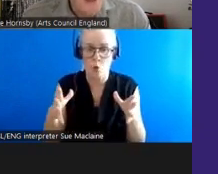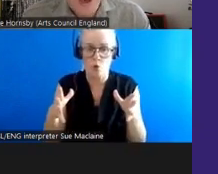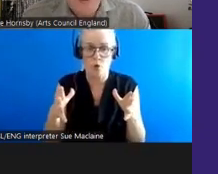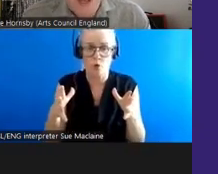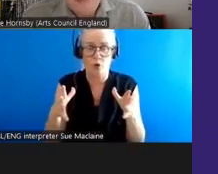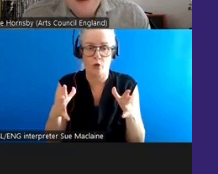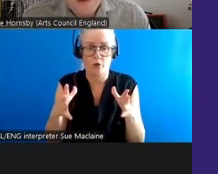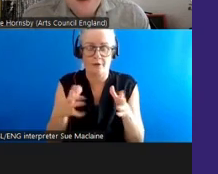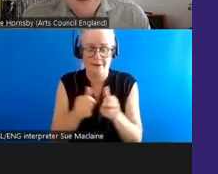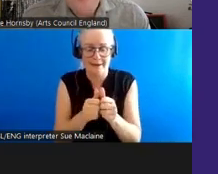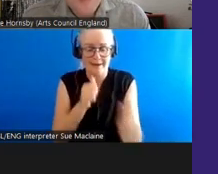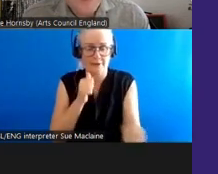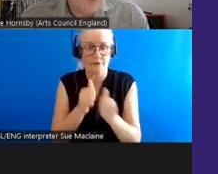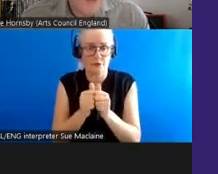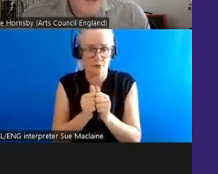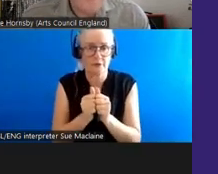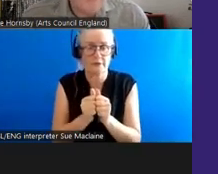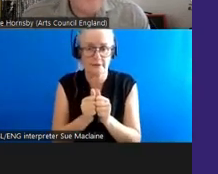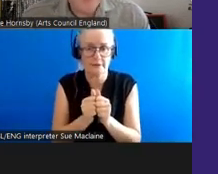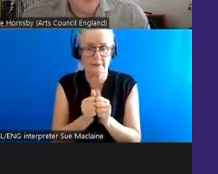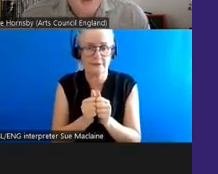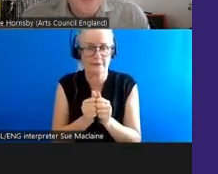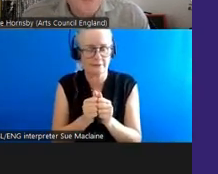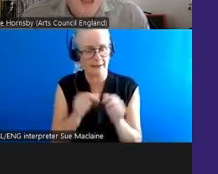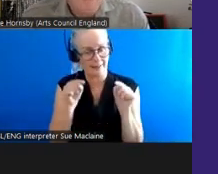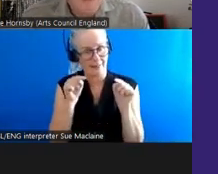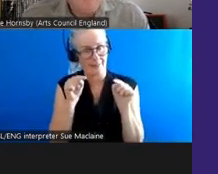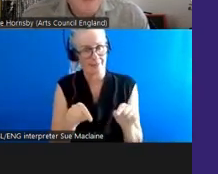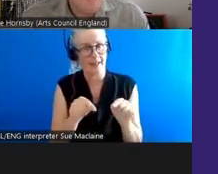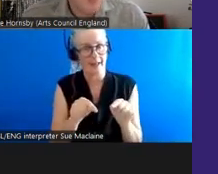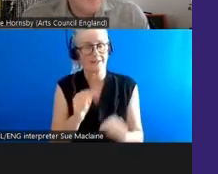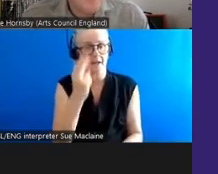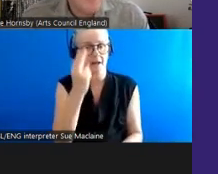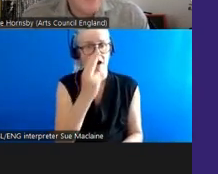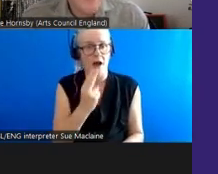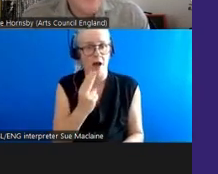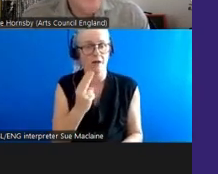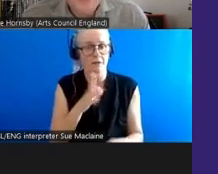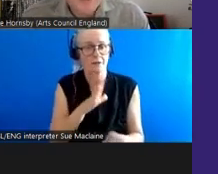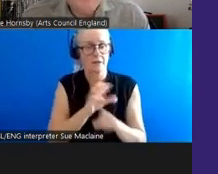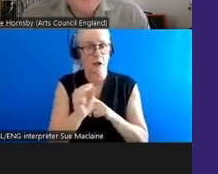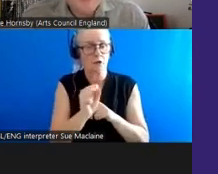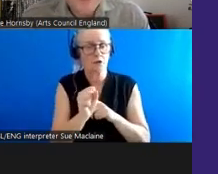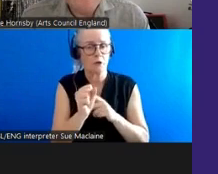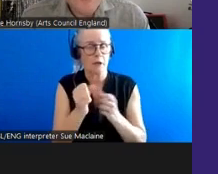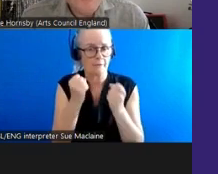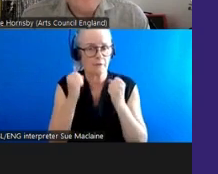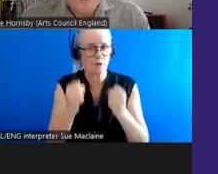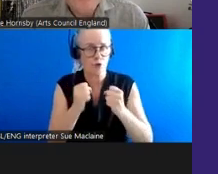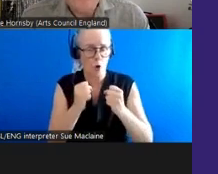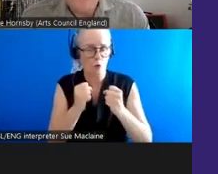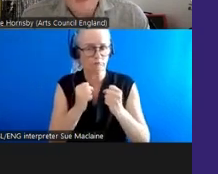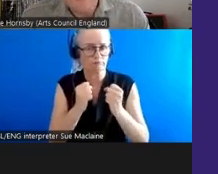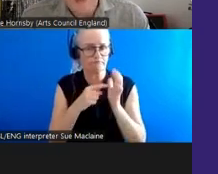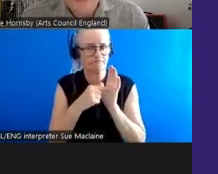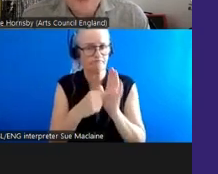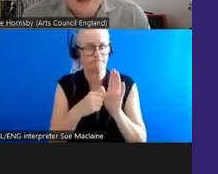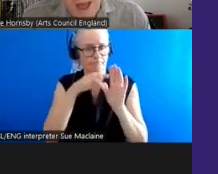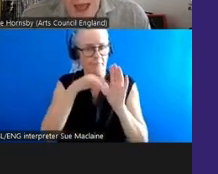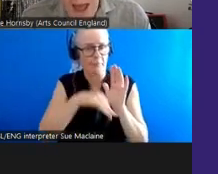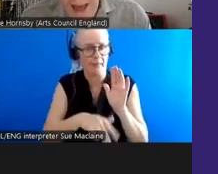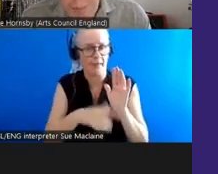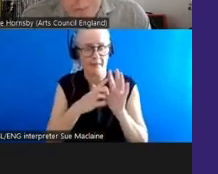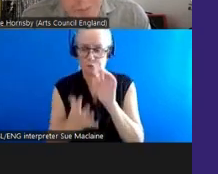well, and where arts and culture are featured quite heavily throughout, as being important to achieving the ambitions within those sector